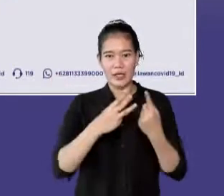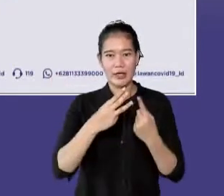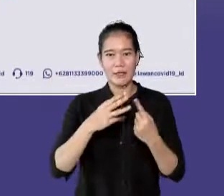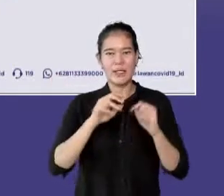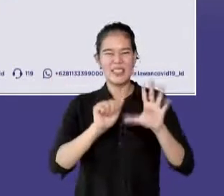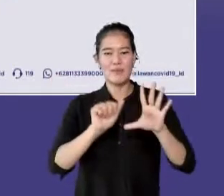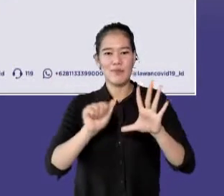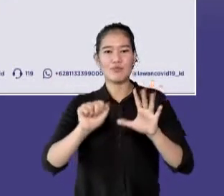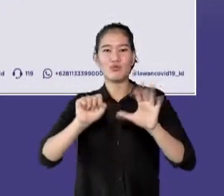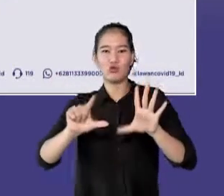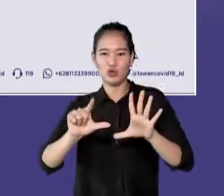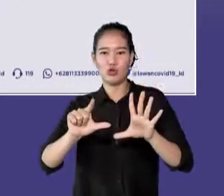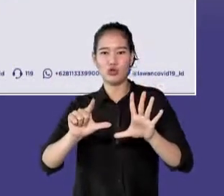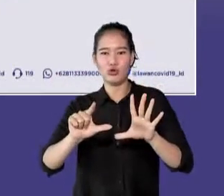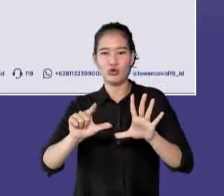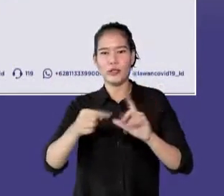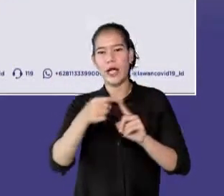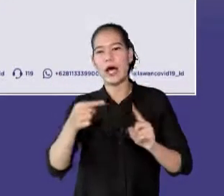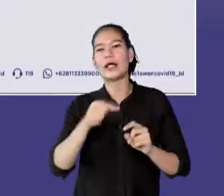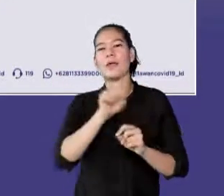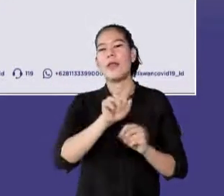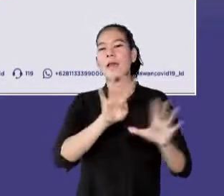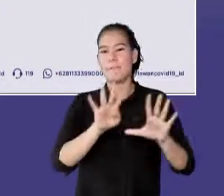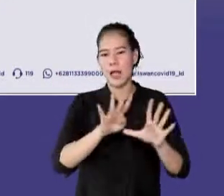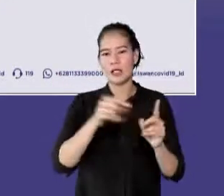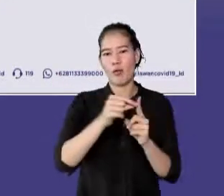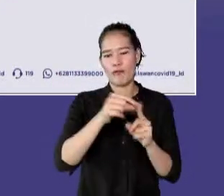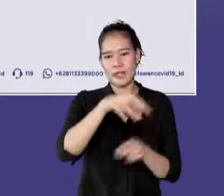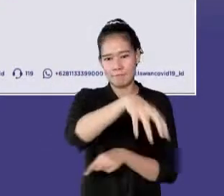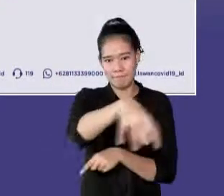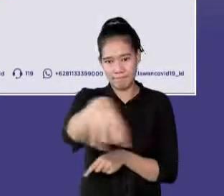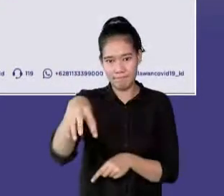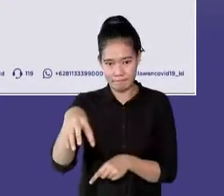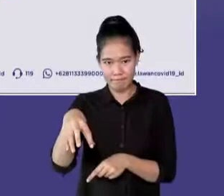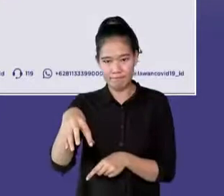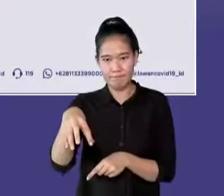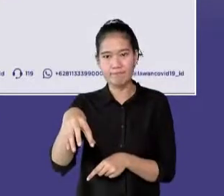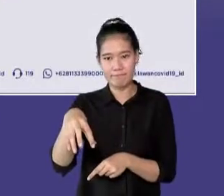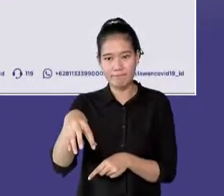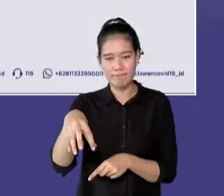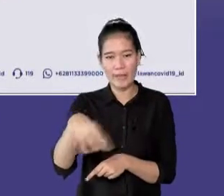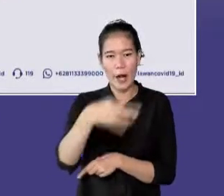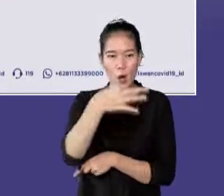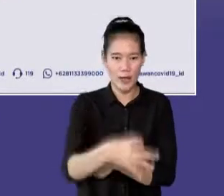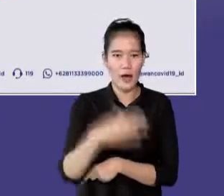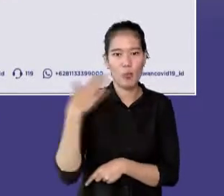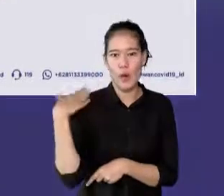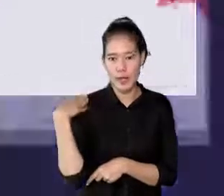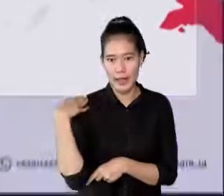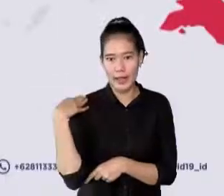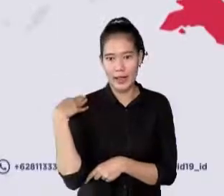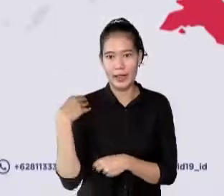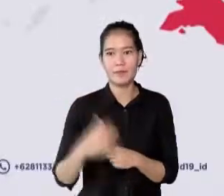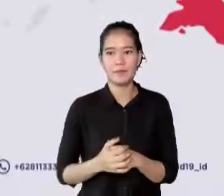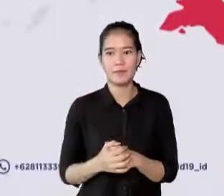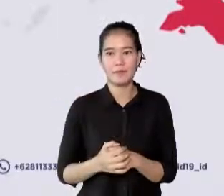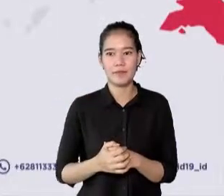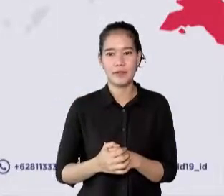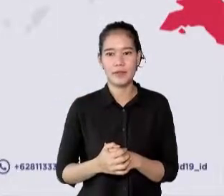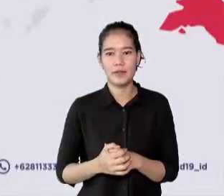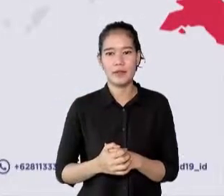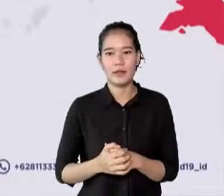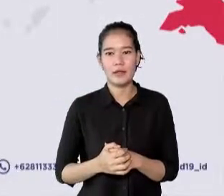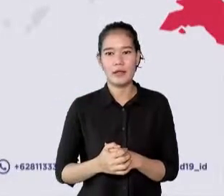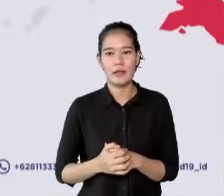14,093 posts have been formed across 323 districts and cities in